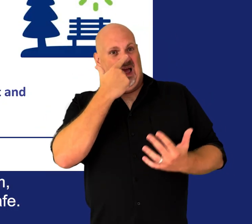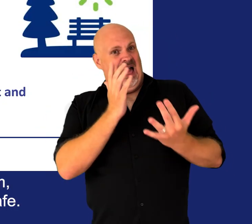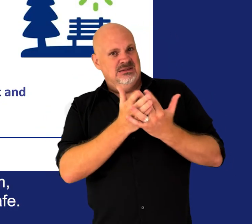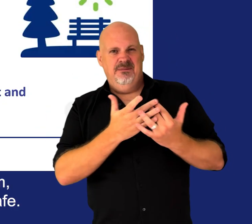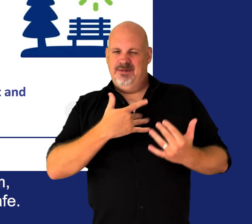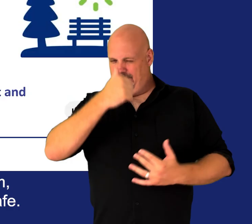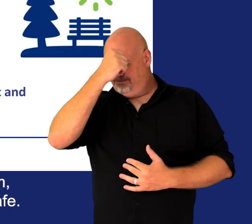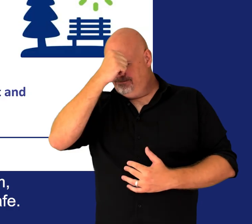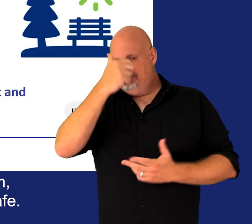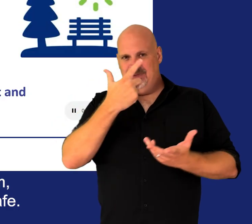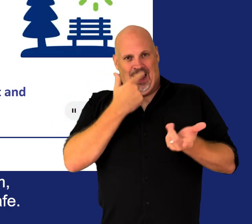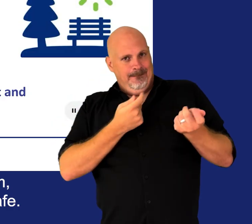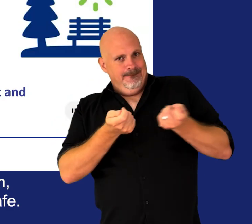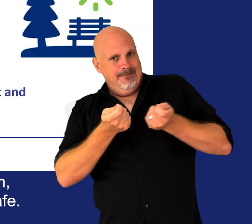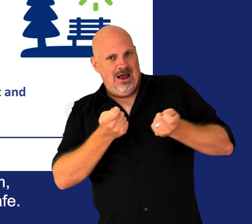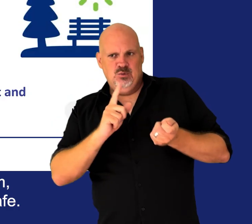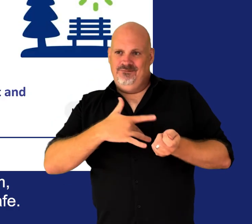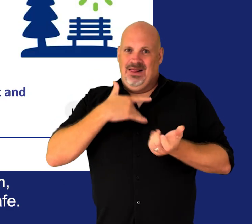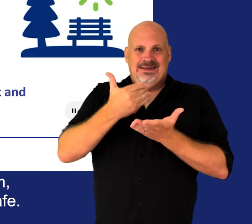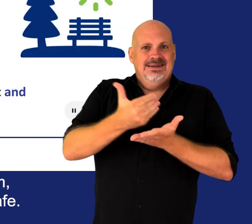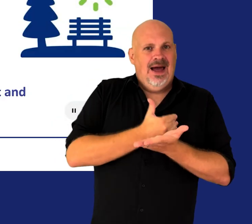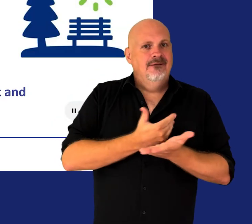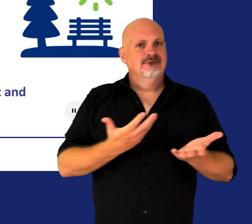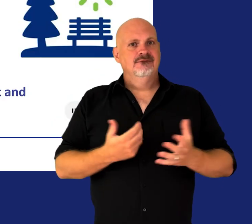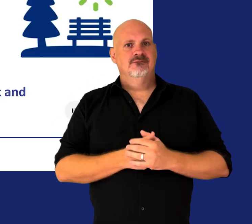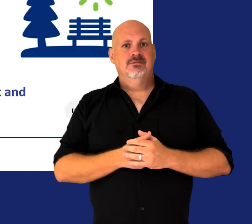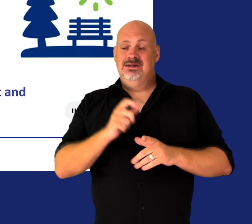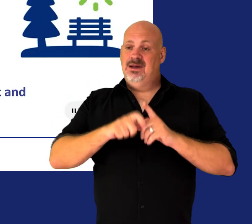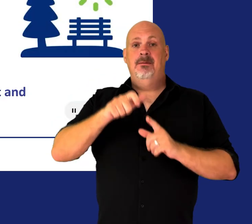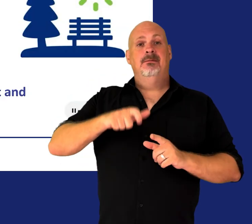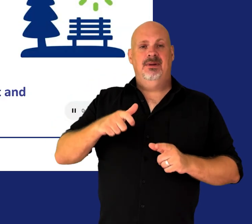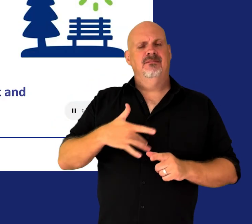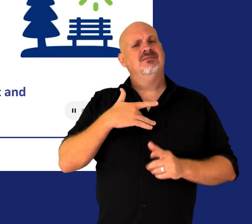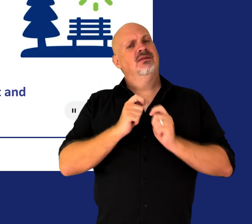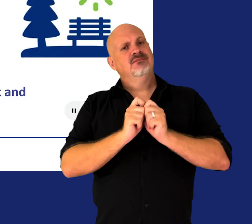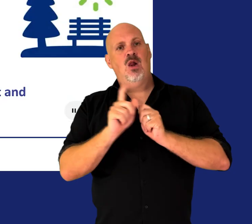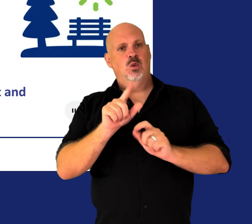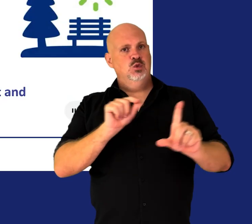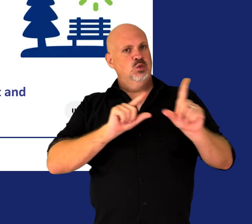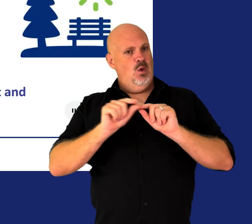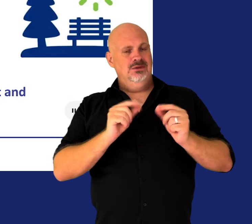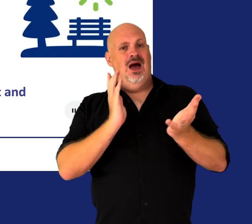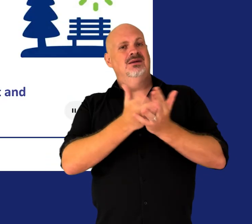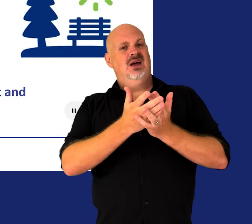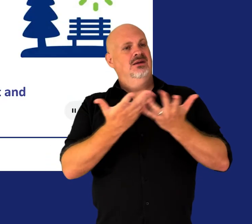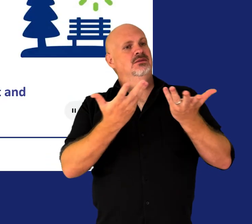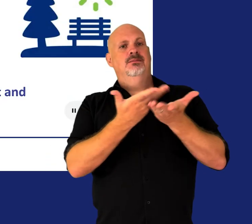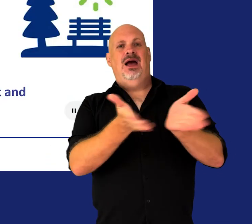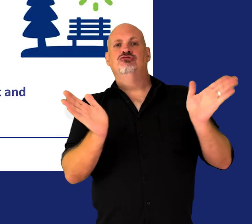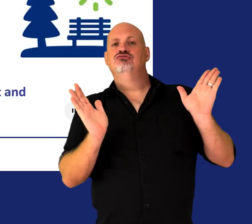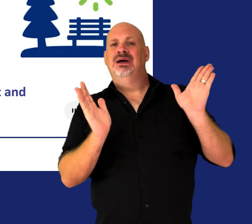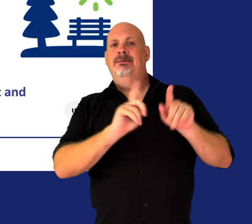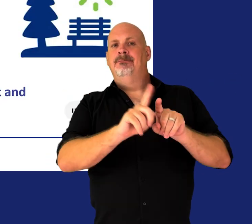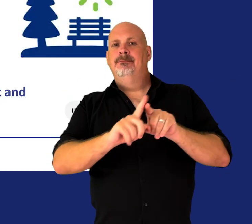manageable for them, what felt predictable and what felt safe. Disabled people value choice, so having access